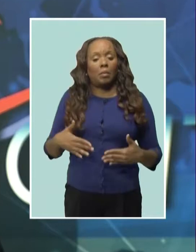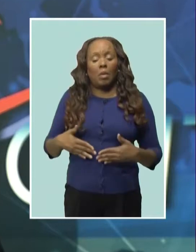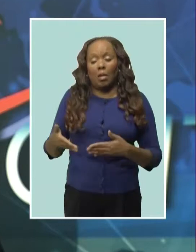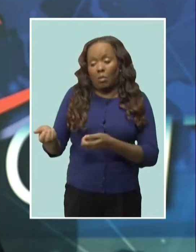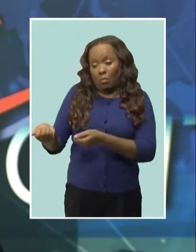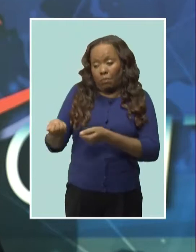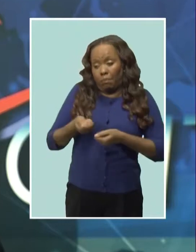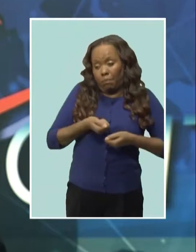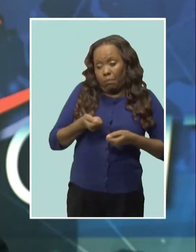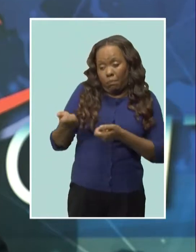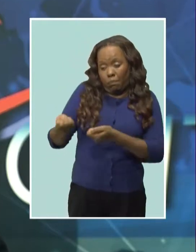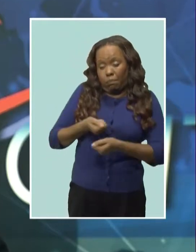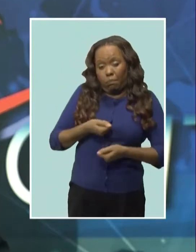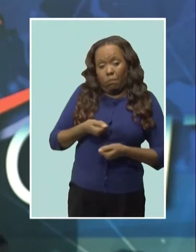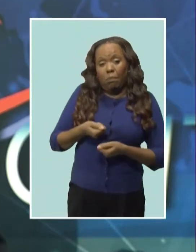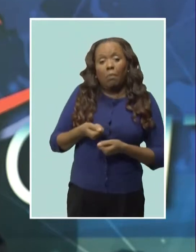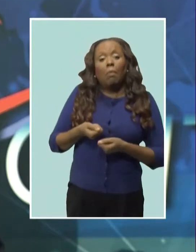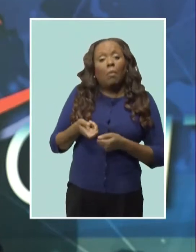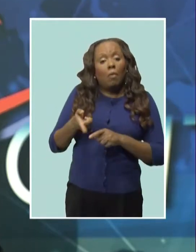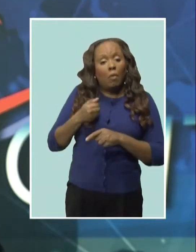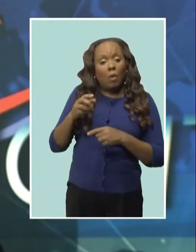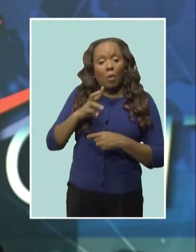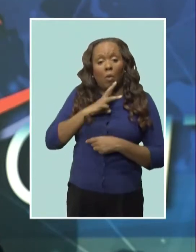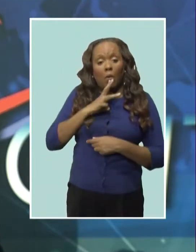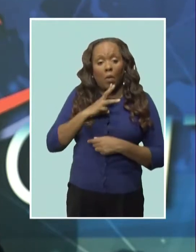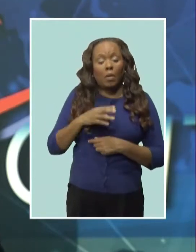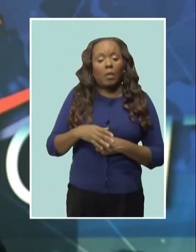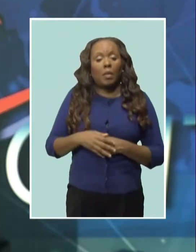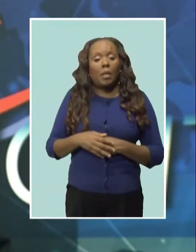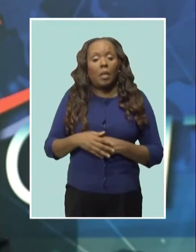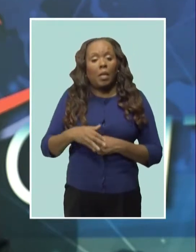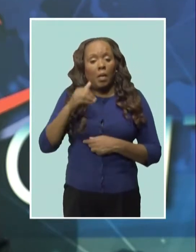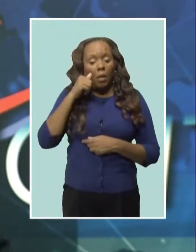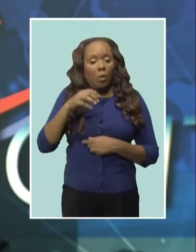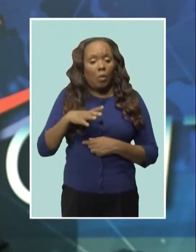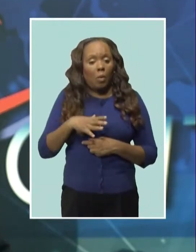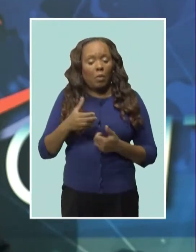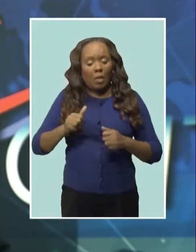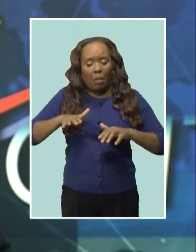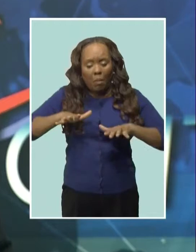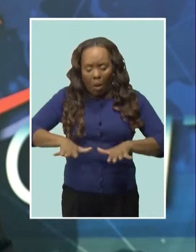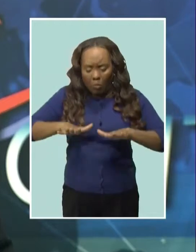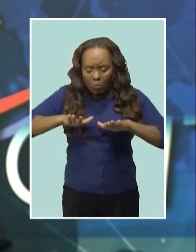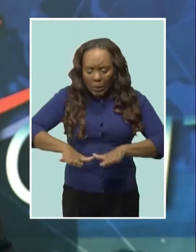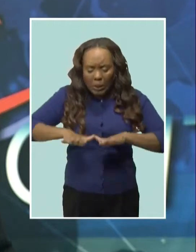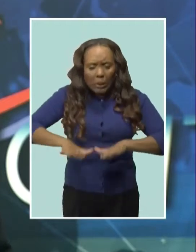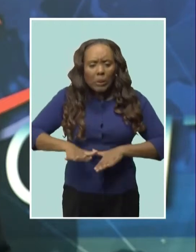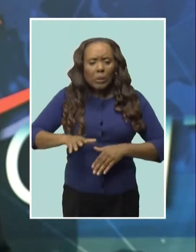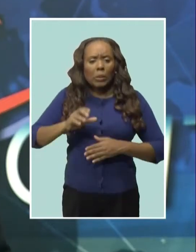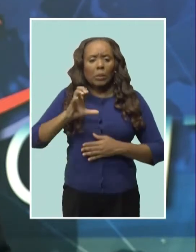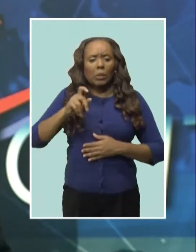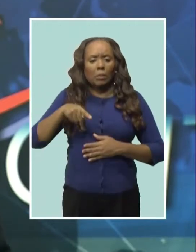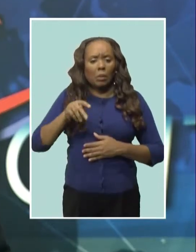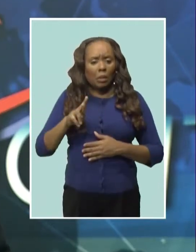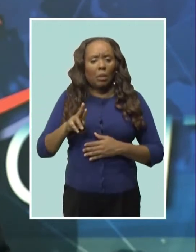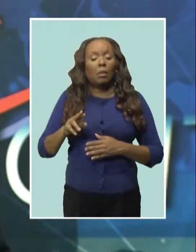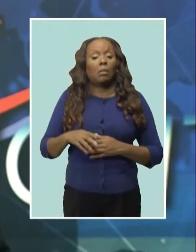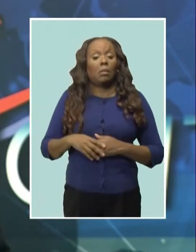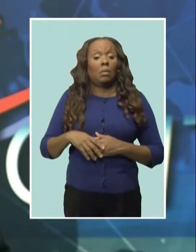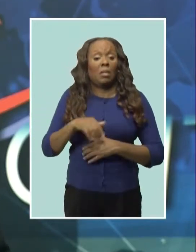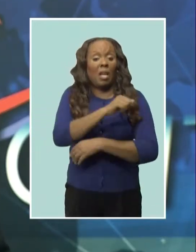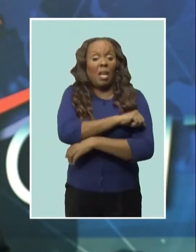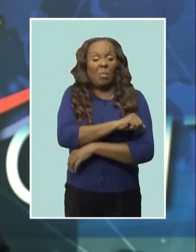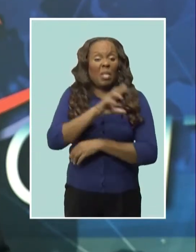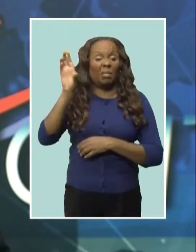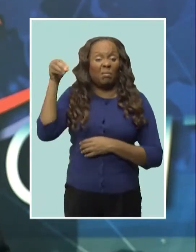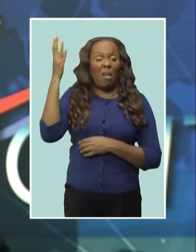unknown male pulled the body from the water and a female beachgoer administered CPR. According to reports, personnel from the